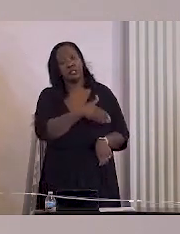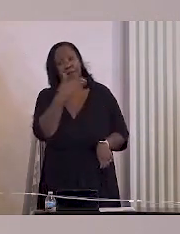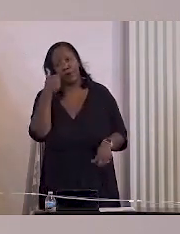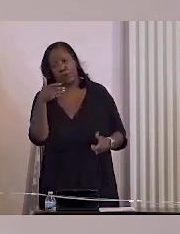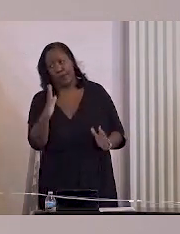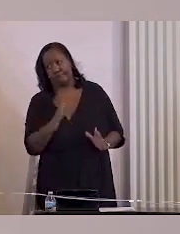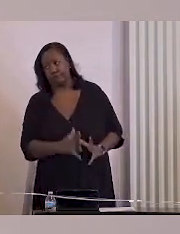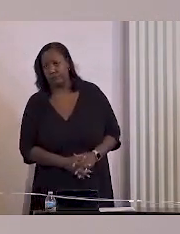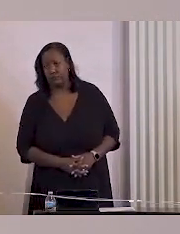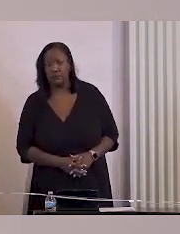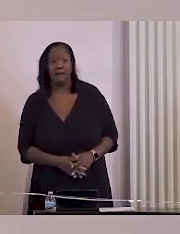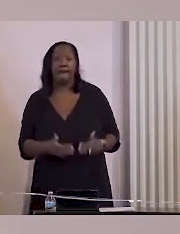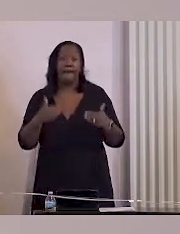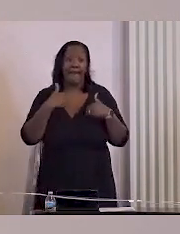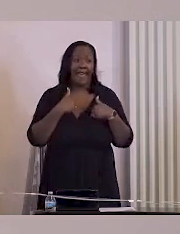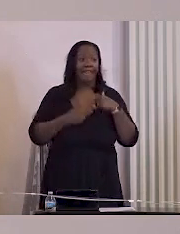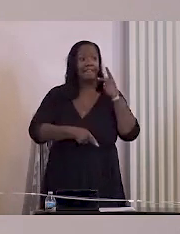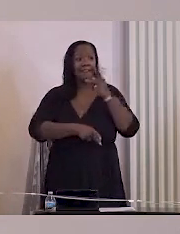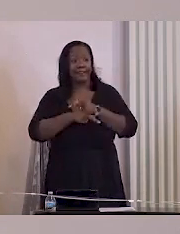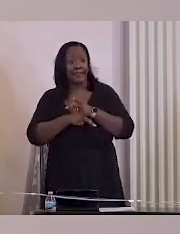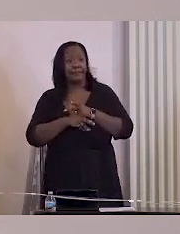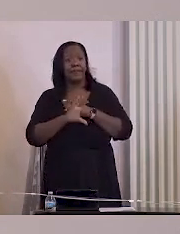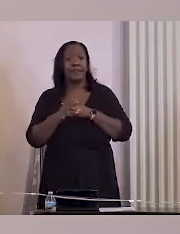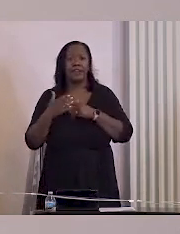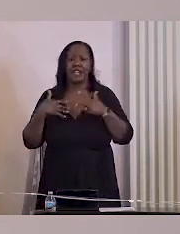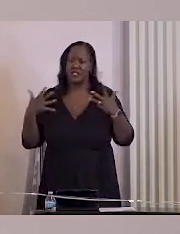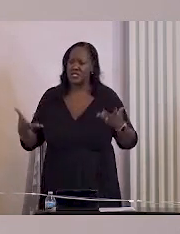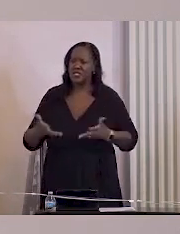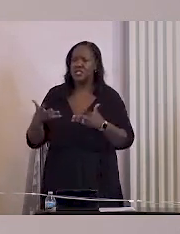Having hope, keeping hope, and rebuilding the courage